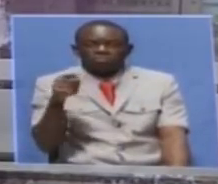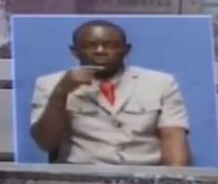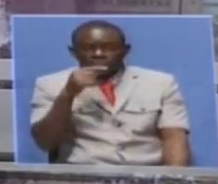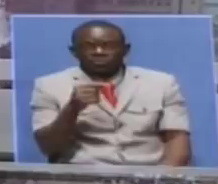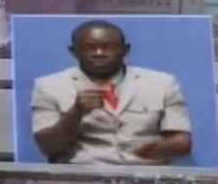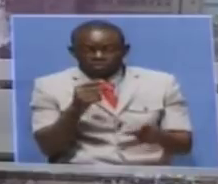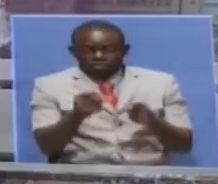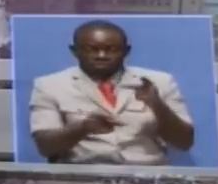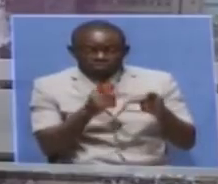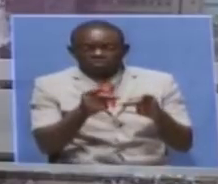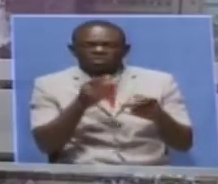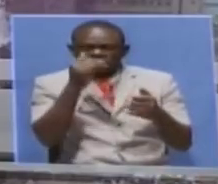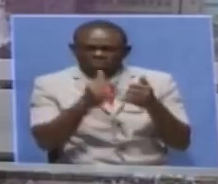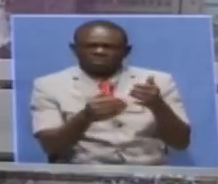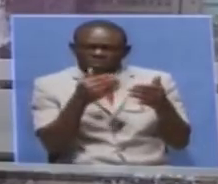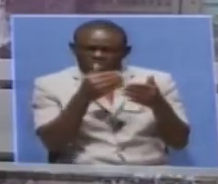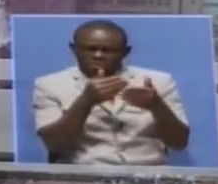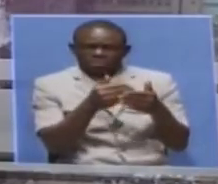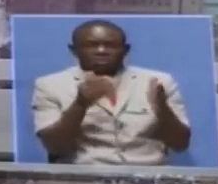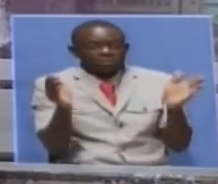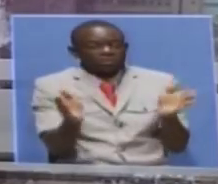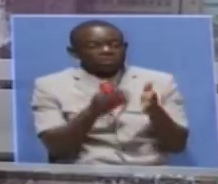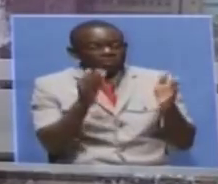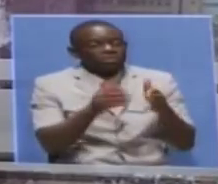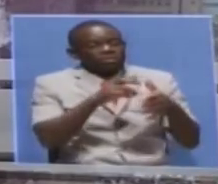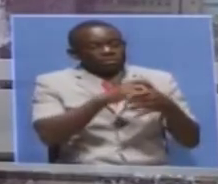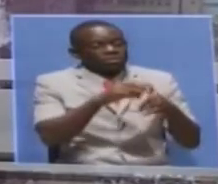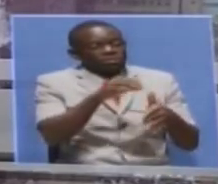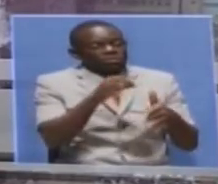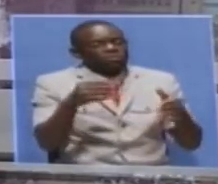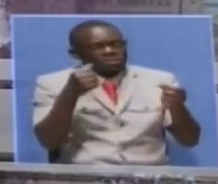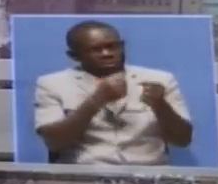on stakeholders to move along with the process.